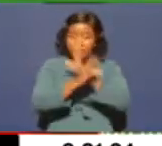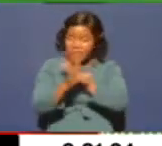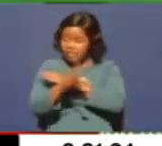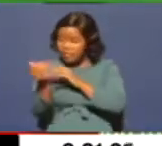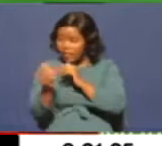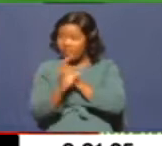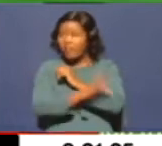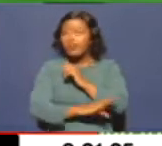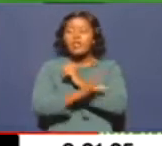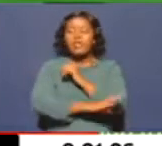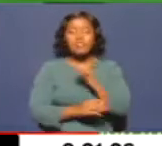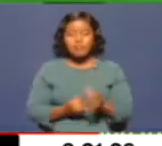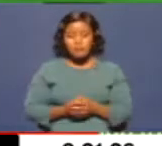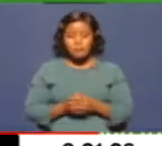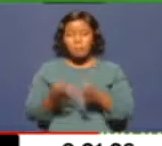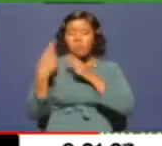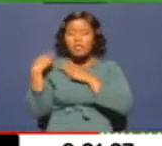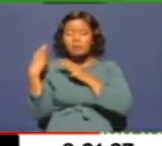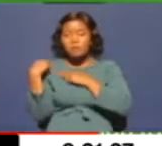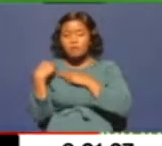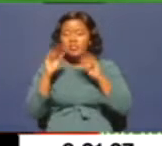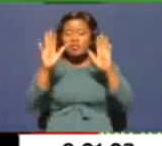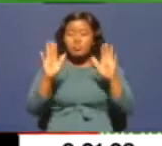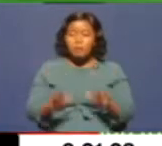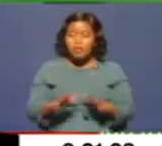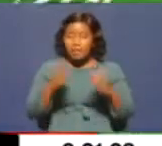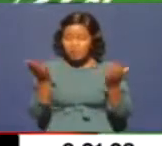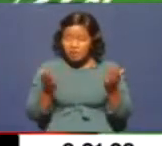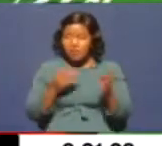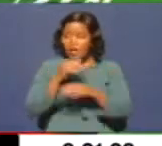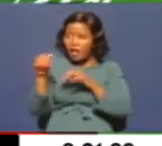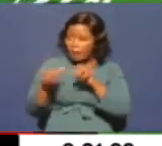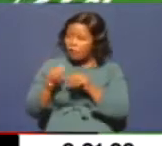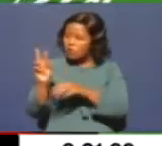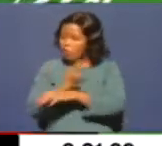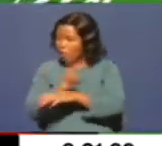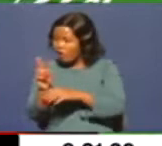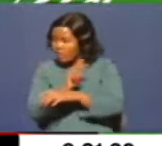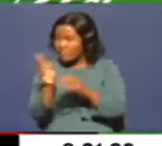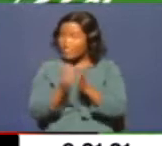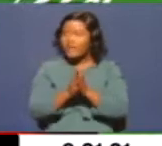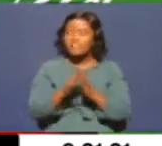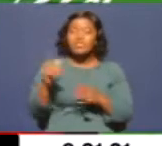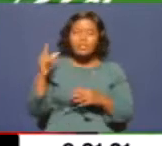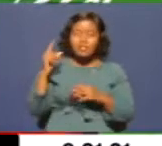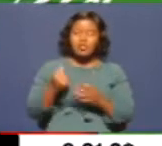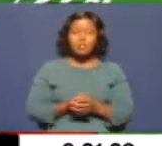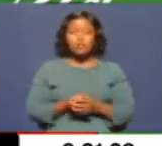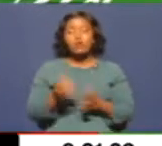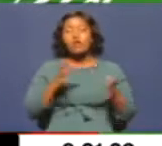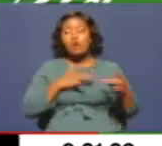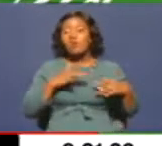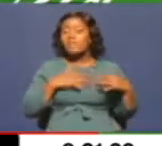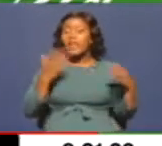our role important in terms of the oversight, representation and legislation? Our concern then has been that the government is not